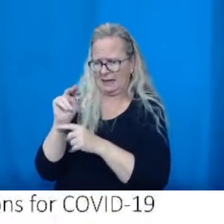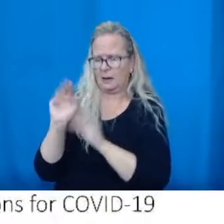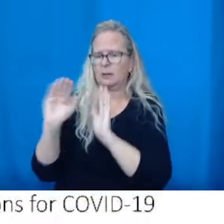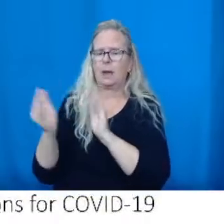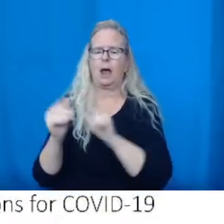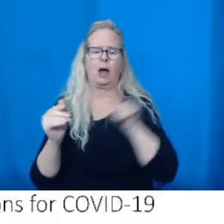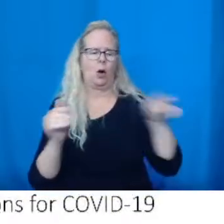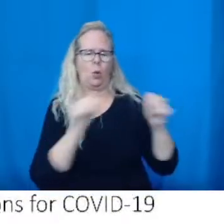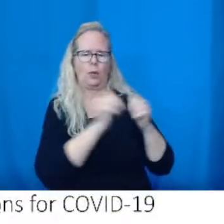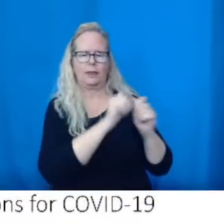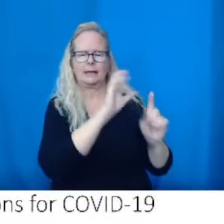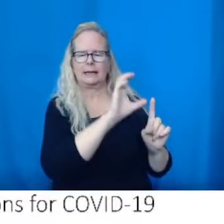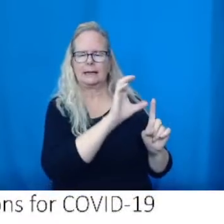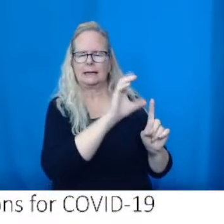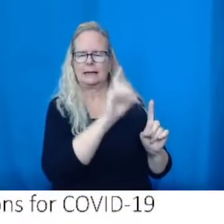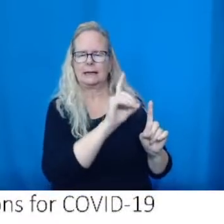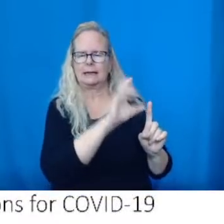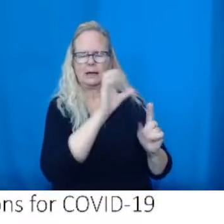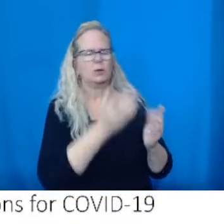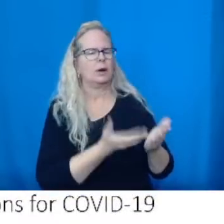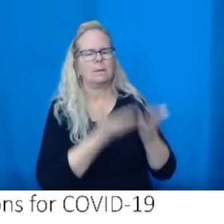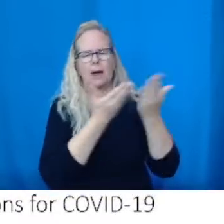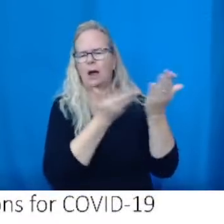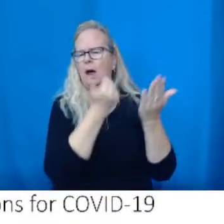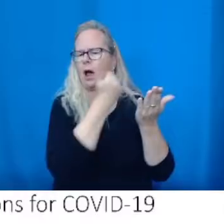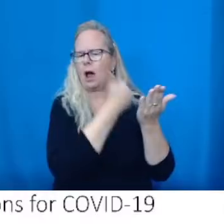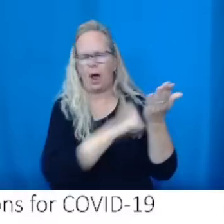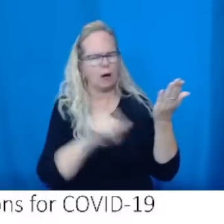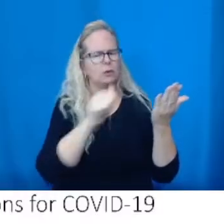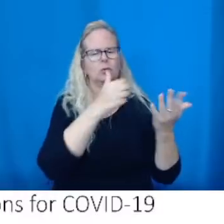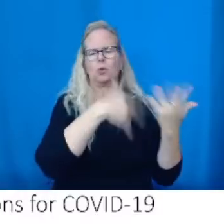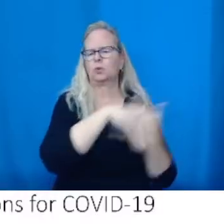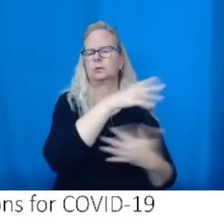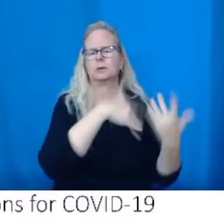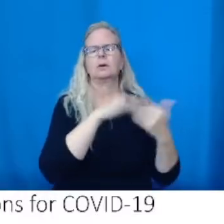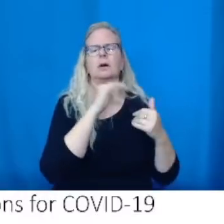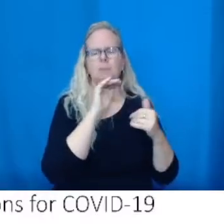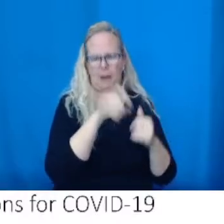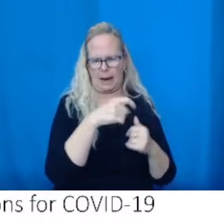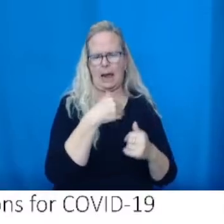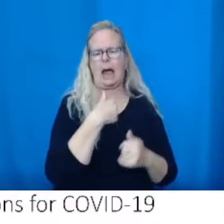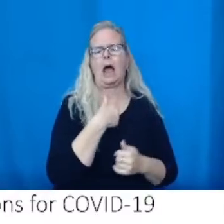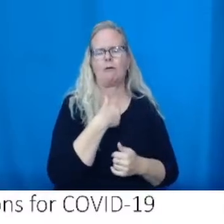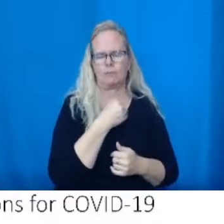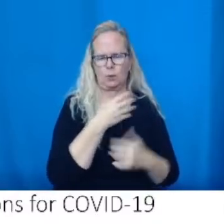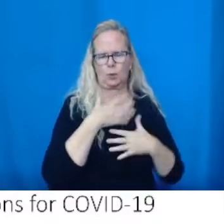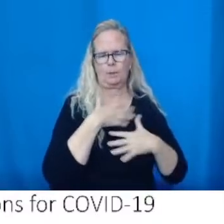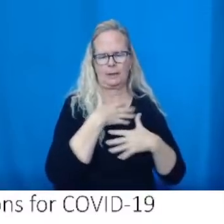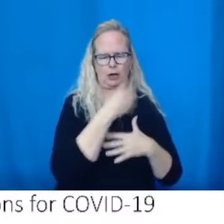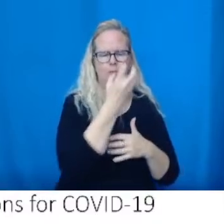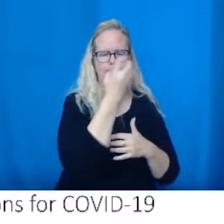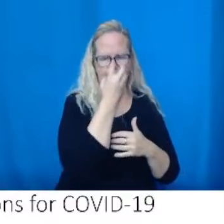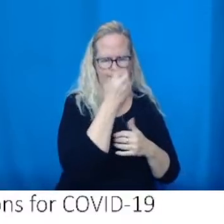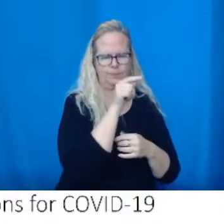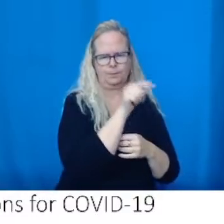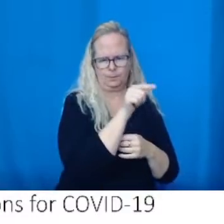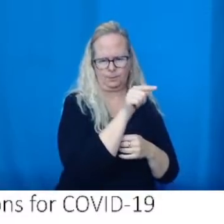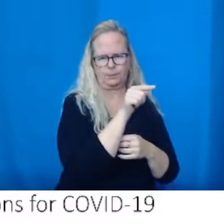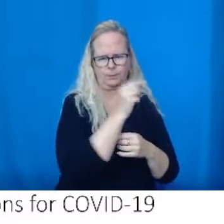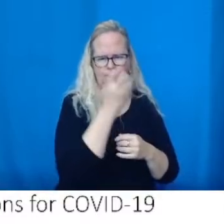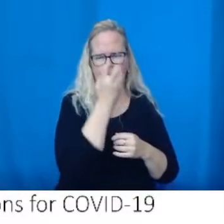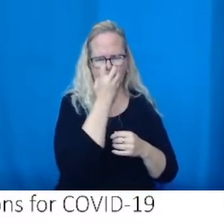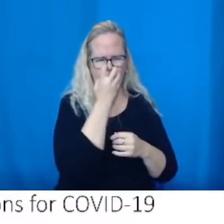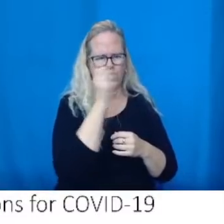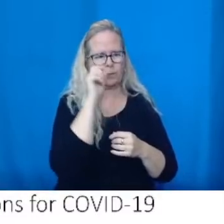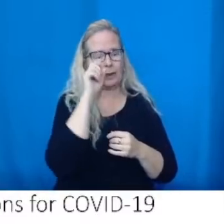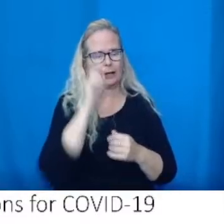suspected or confirmed COVID-19 patients. And I think we really need to question why we aren't using this sort of precautionary approach here in Canada. And as has